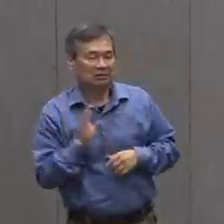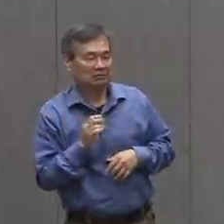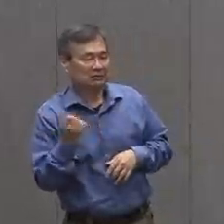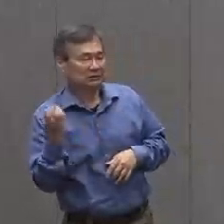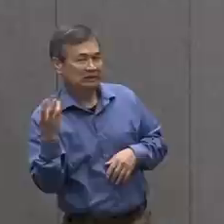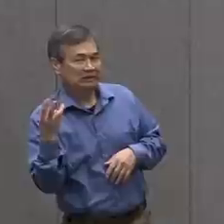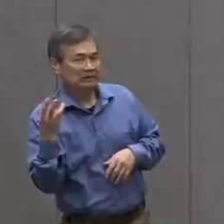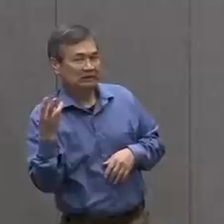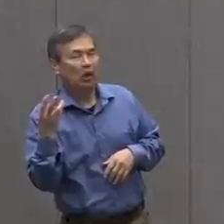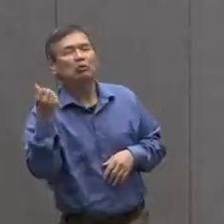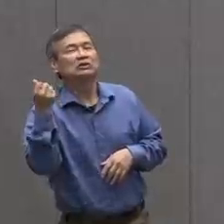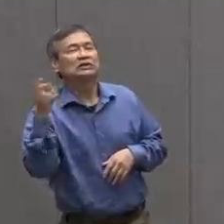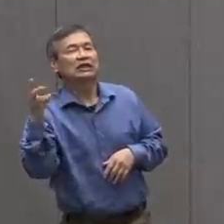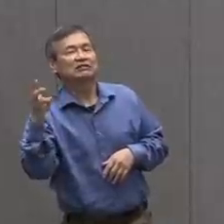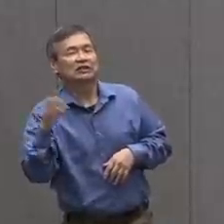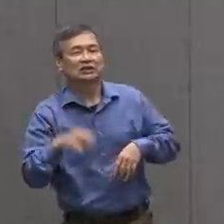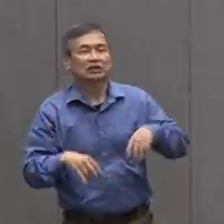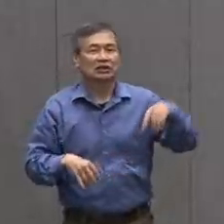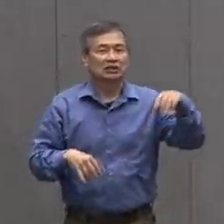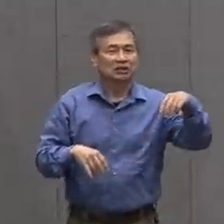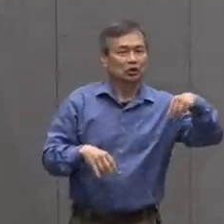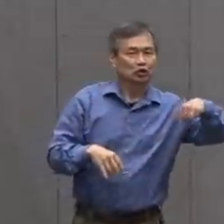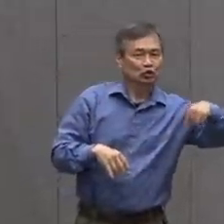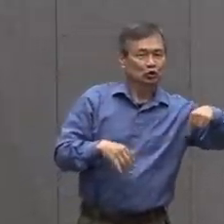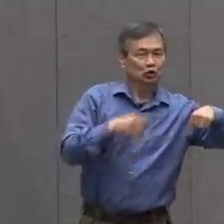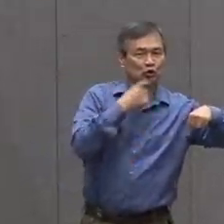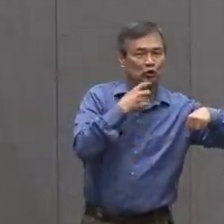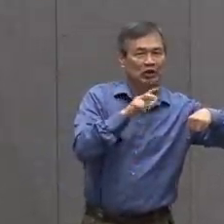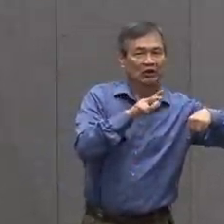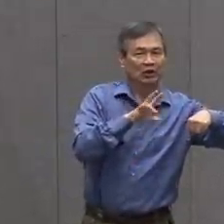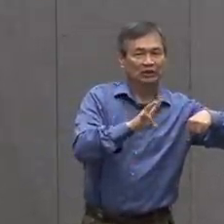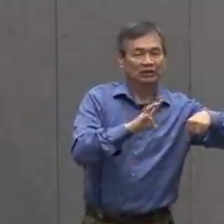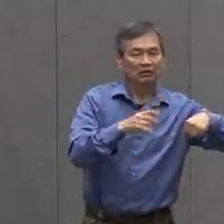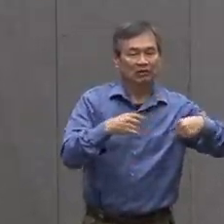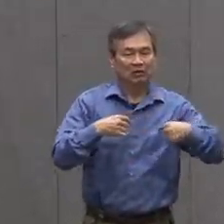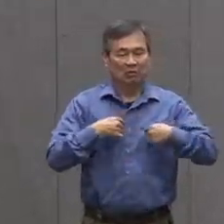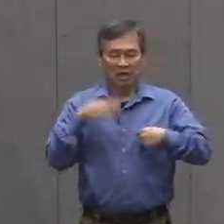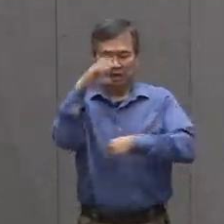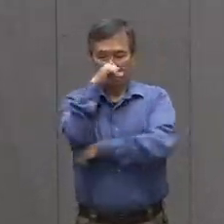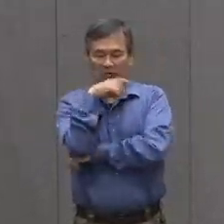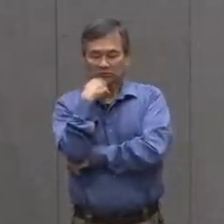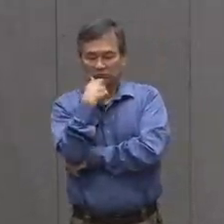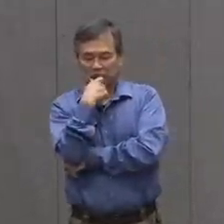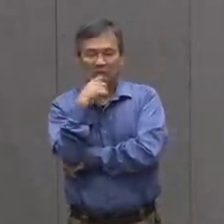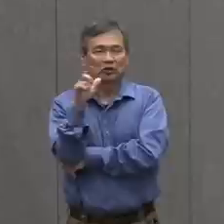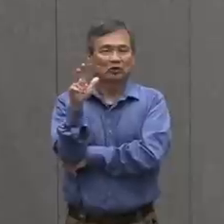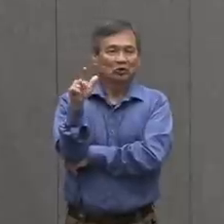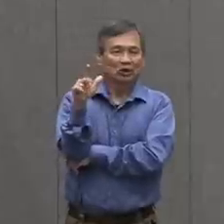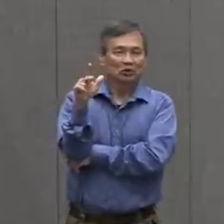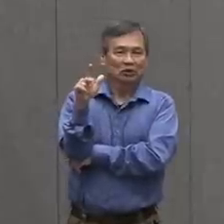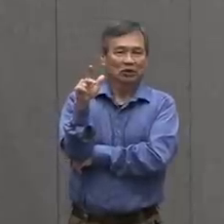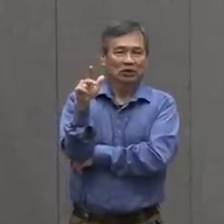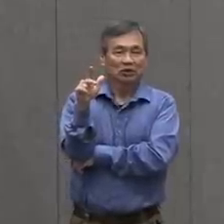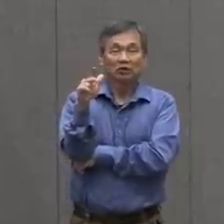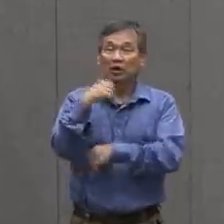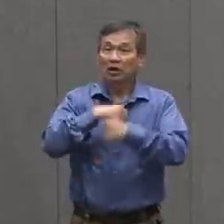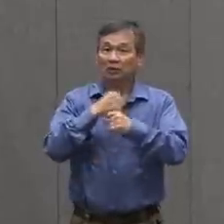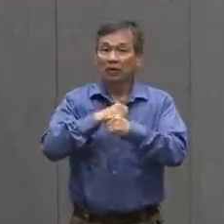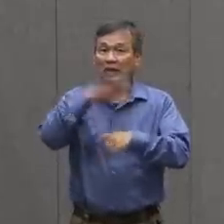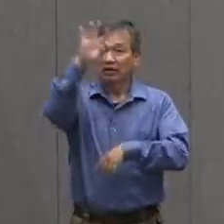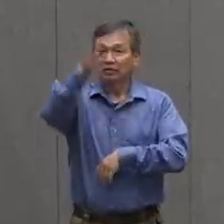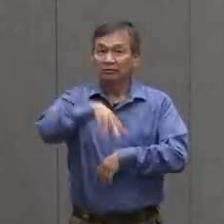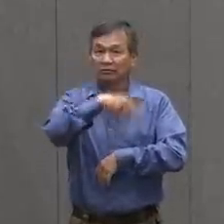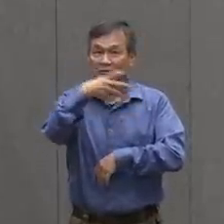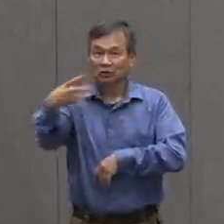17. My friend Mrs. Q said 37. And then my guess was 23. So I made a little chart